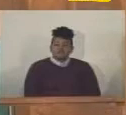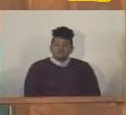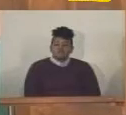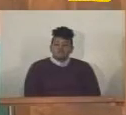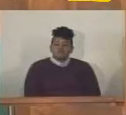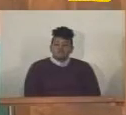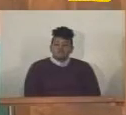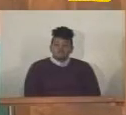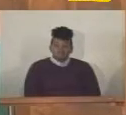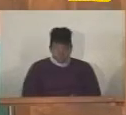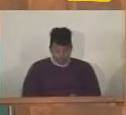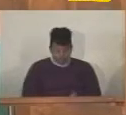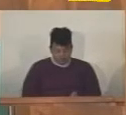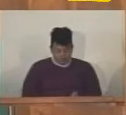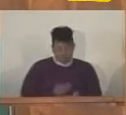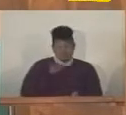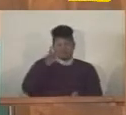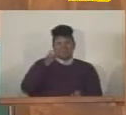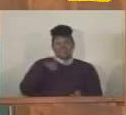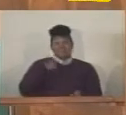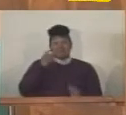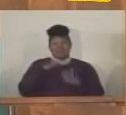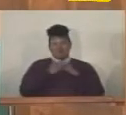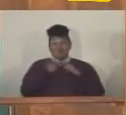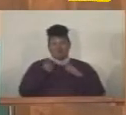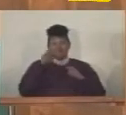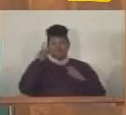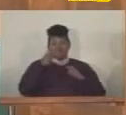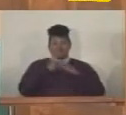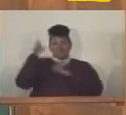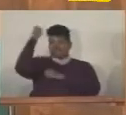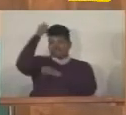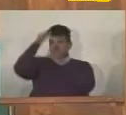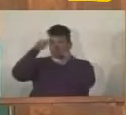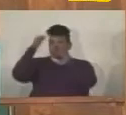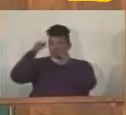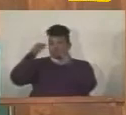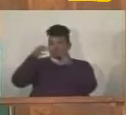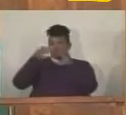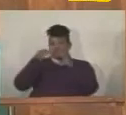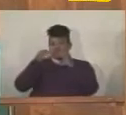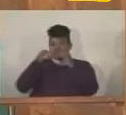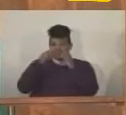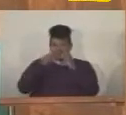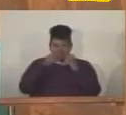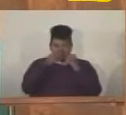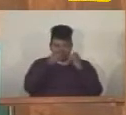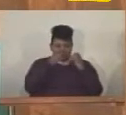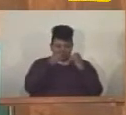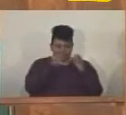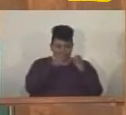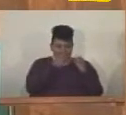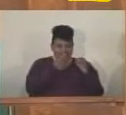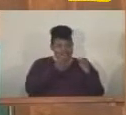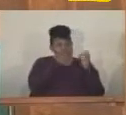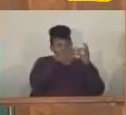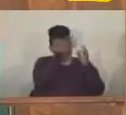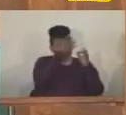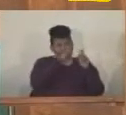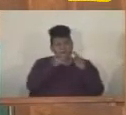I want back my money. I want it now." All kind of problems. So think about it in the